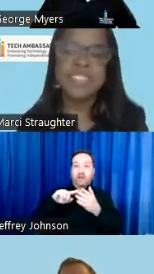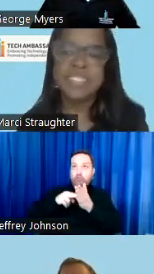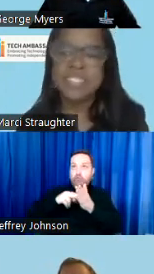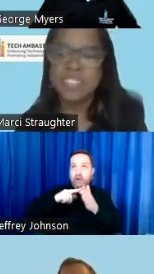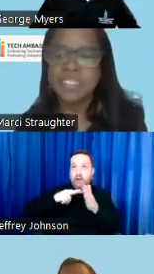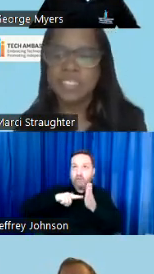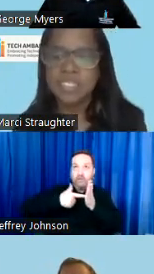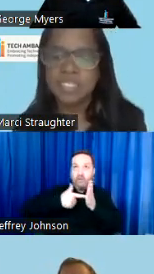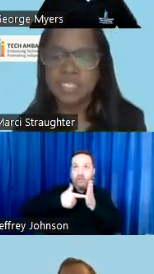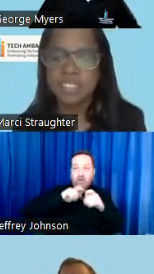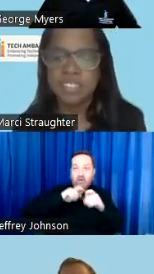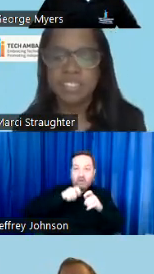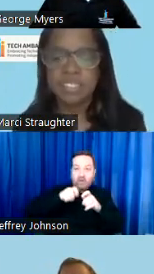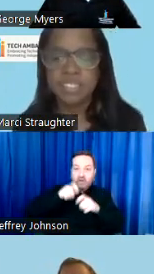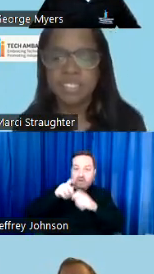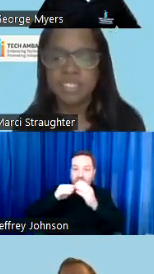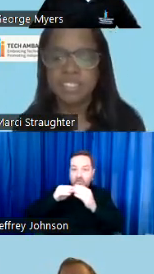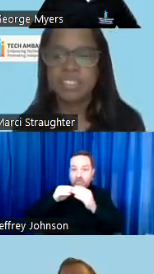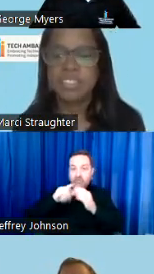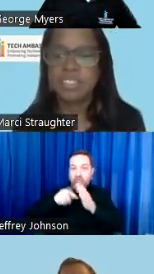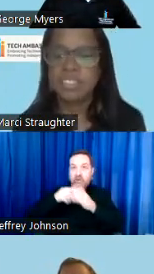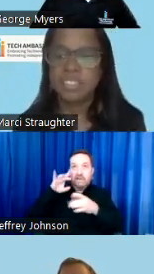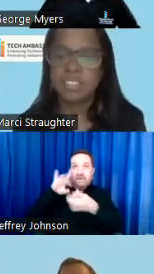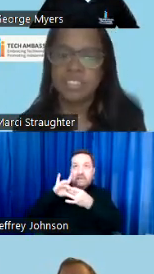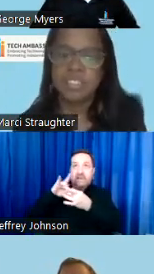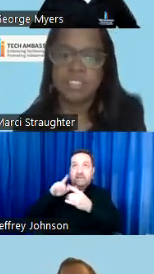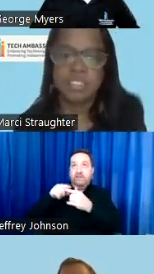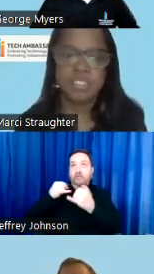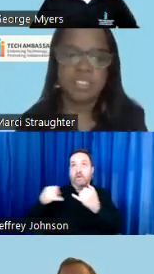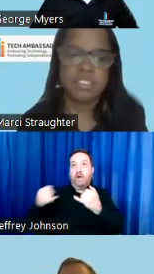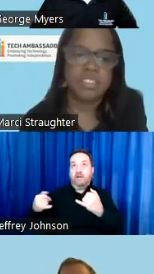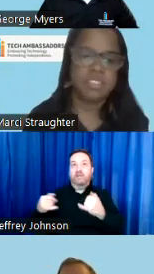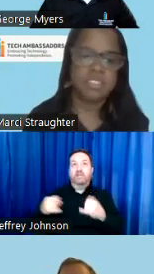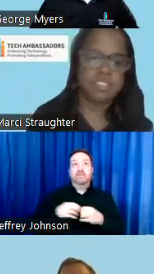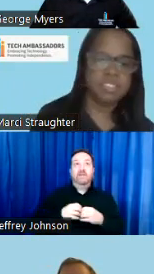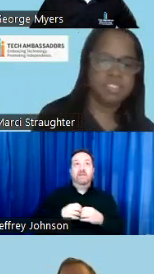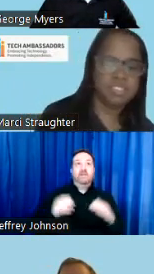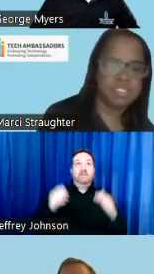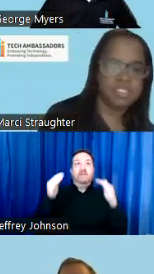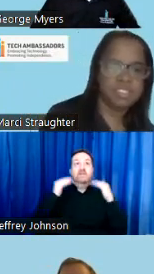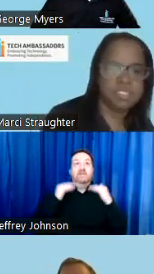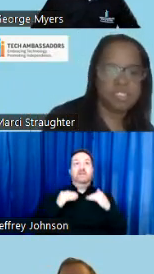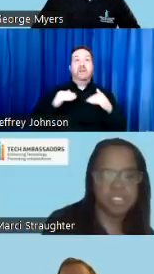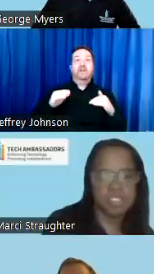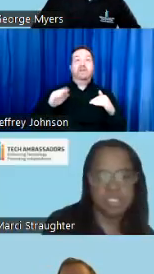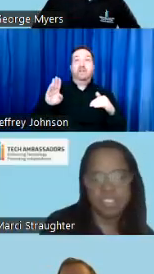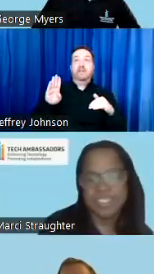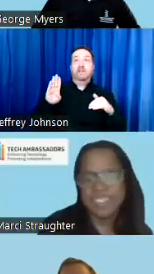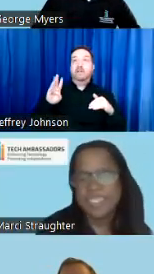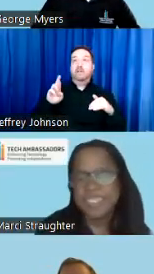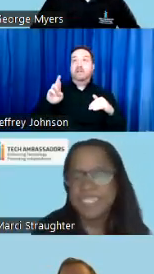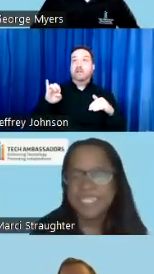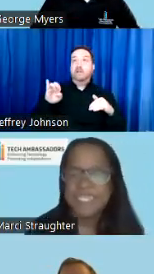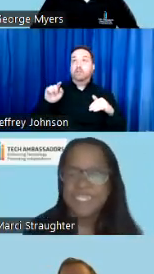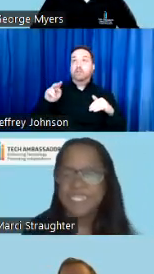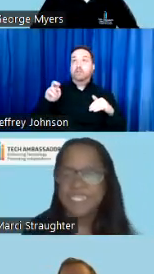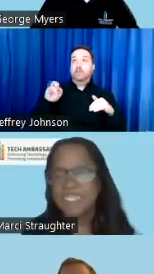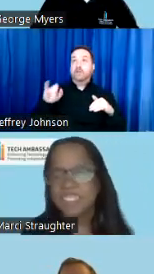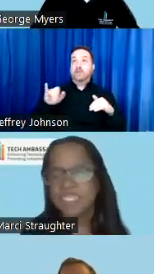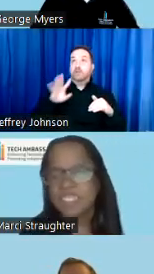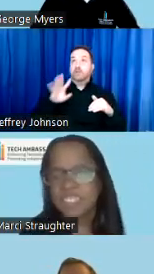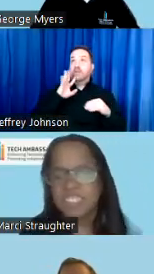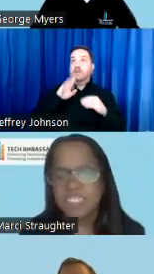Right. Okay, thank you. Next, we are going to have Brittany come on and talk about